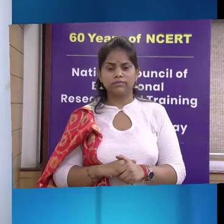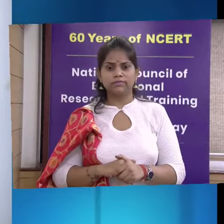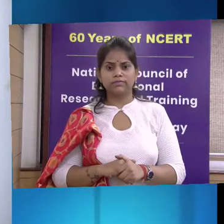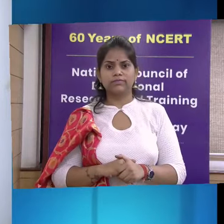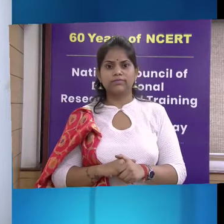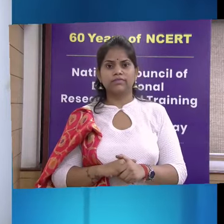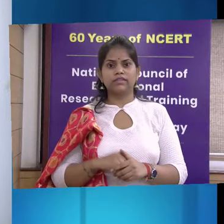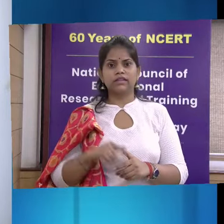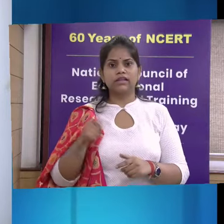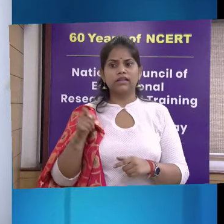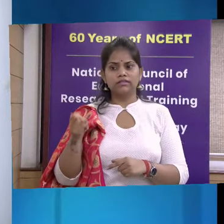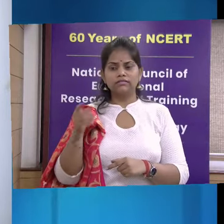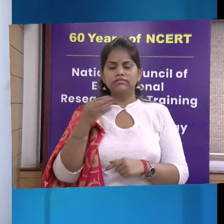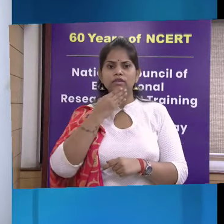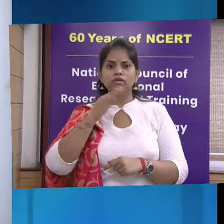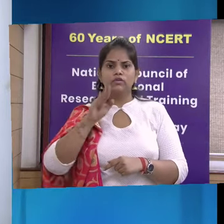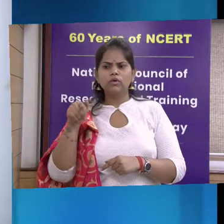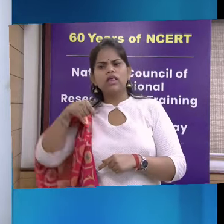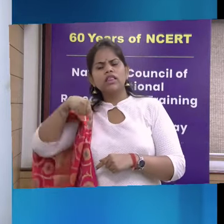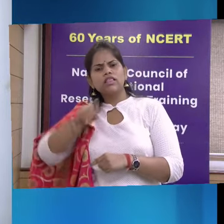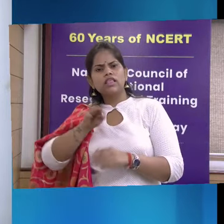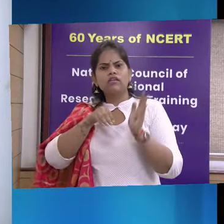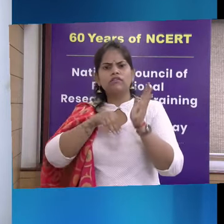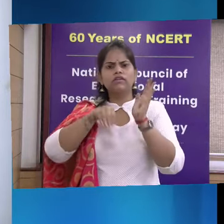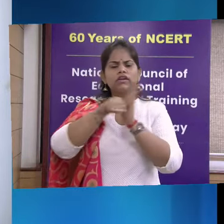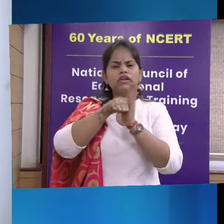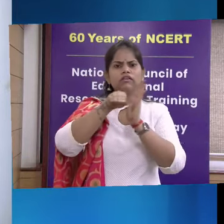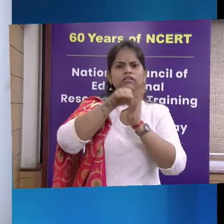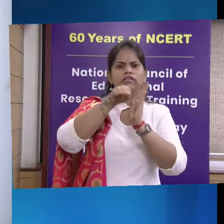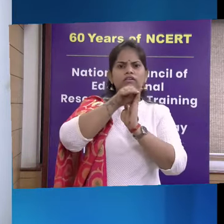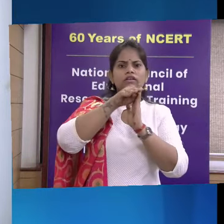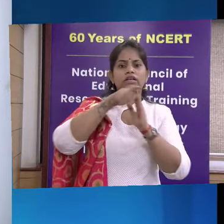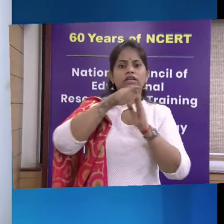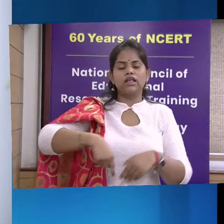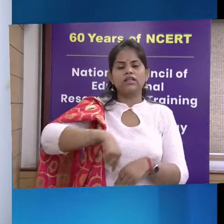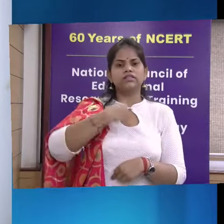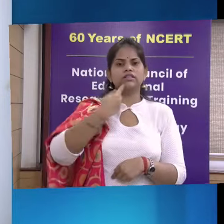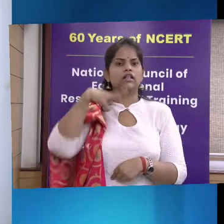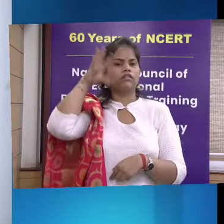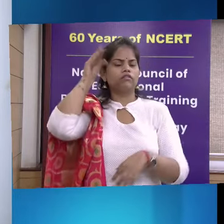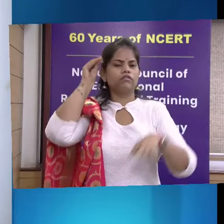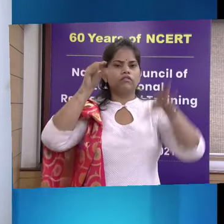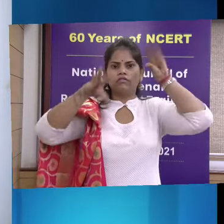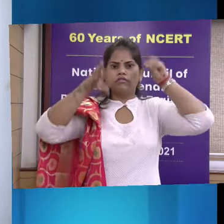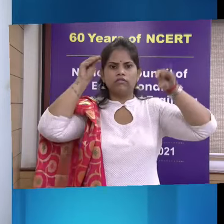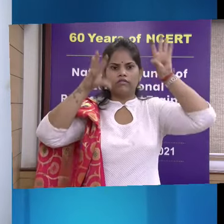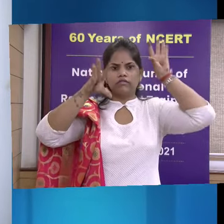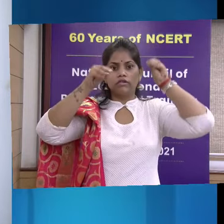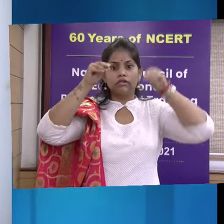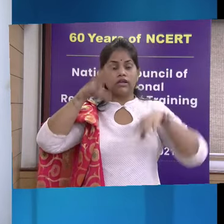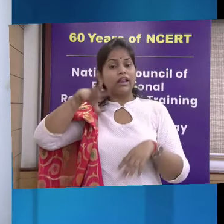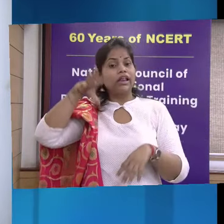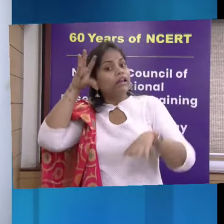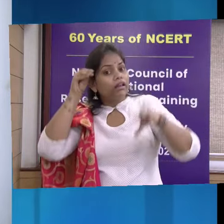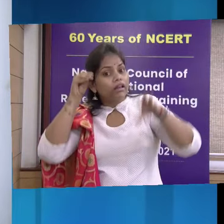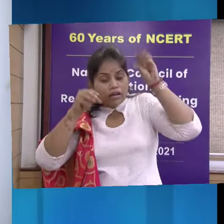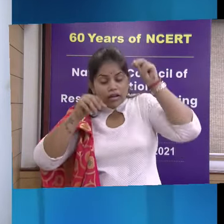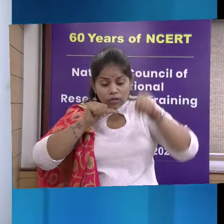which students develop themselves as self-learner and learn the process of